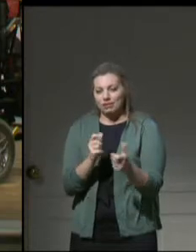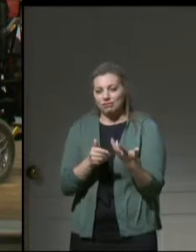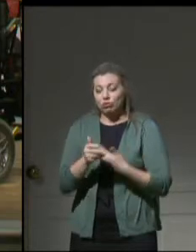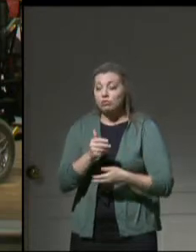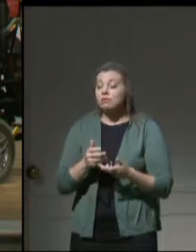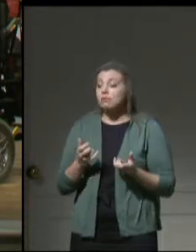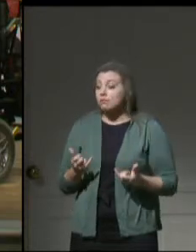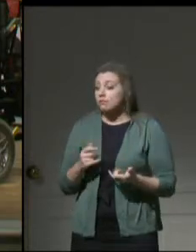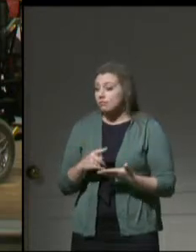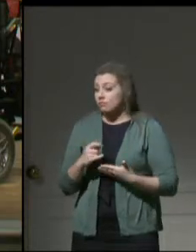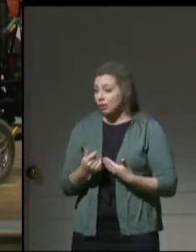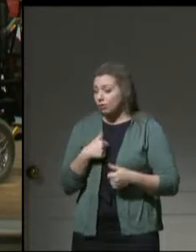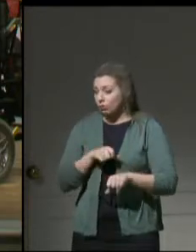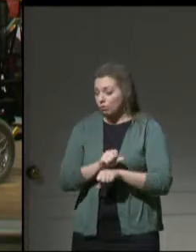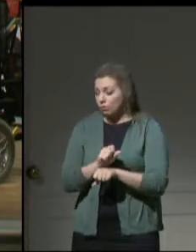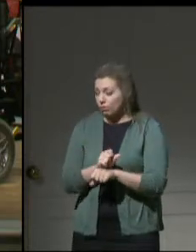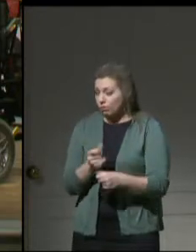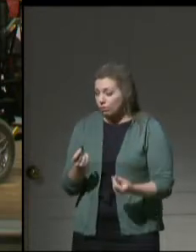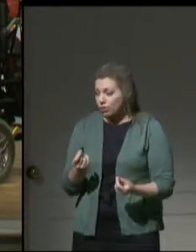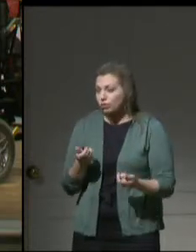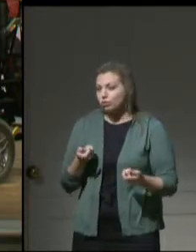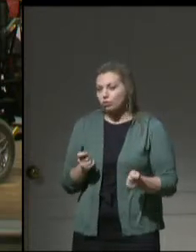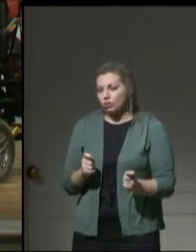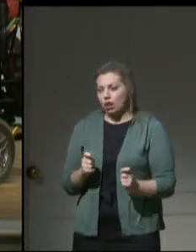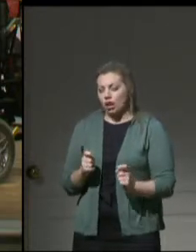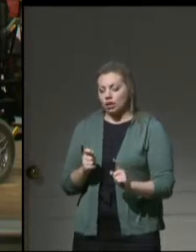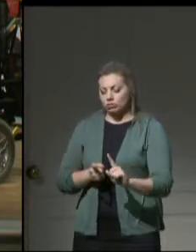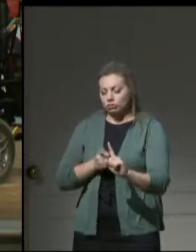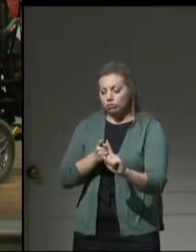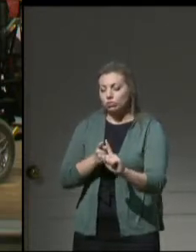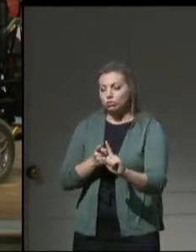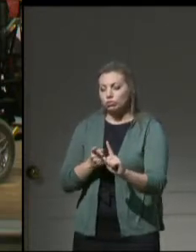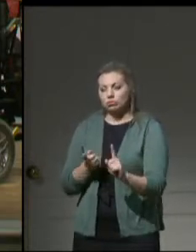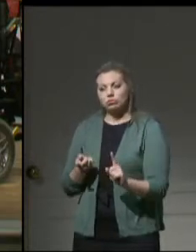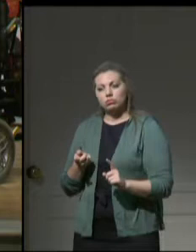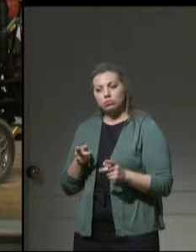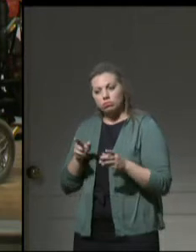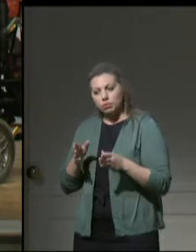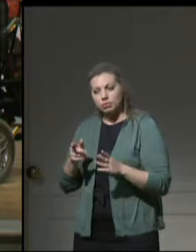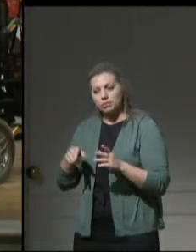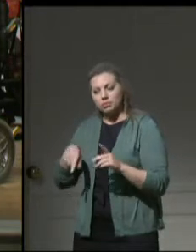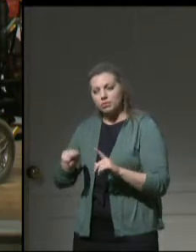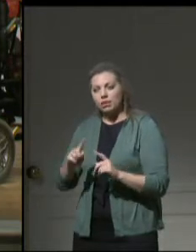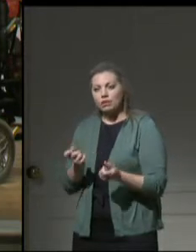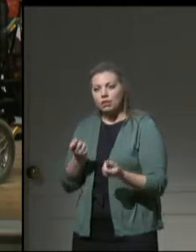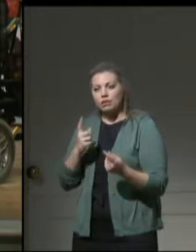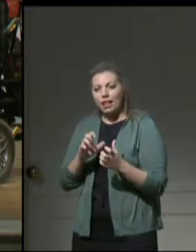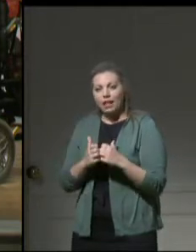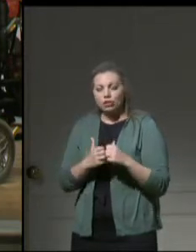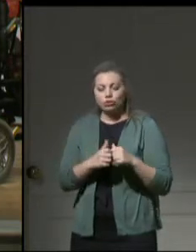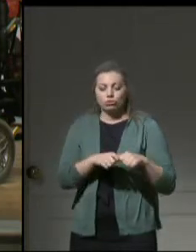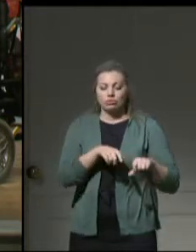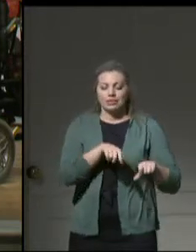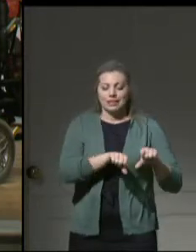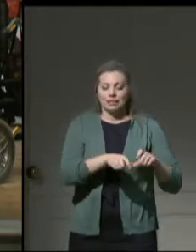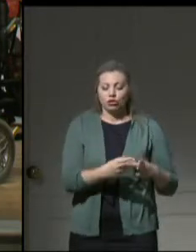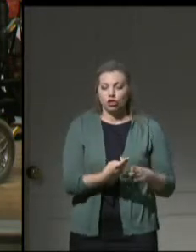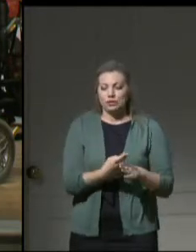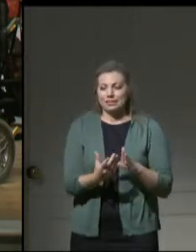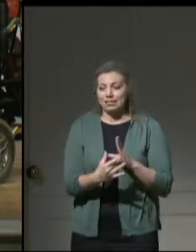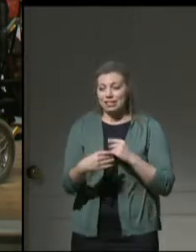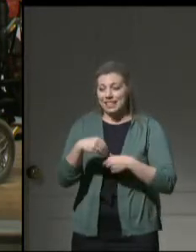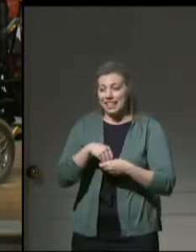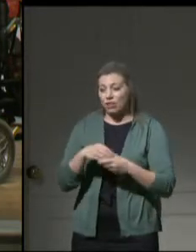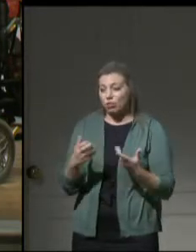now where we're trying to have people understand how scientists use technology in the Arctic. And we've got this